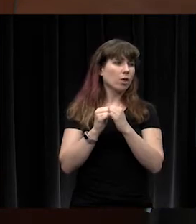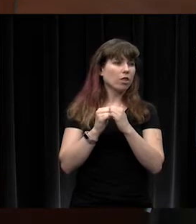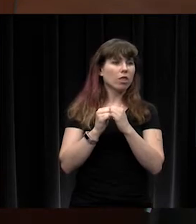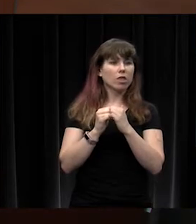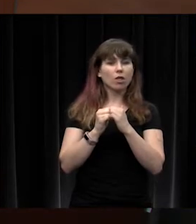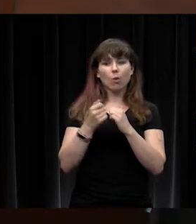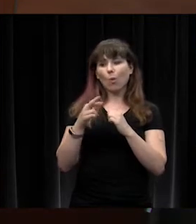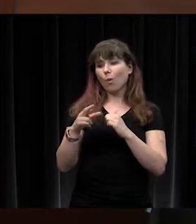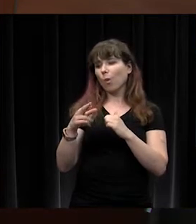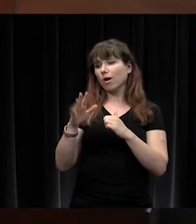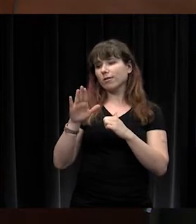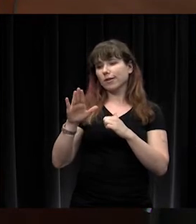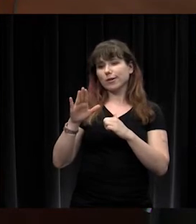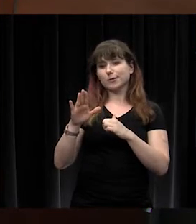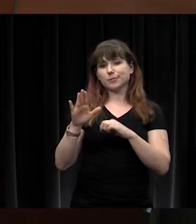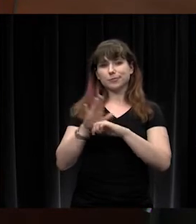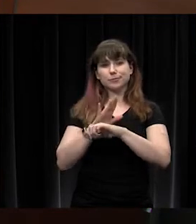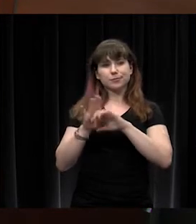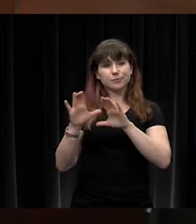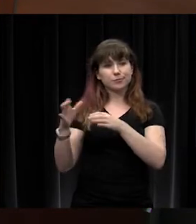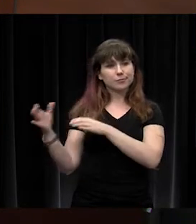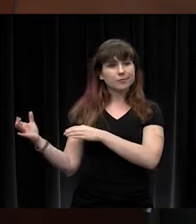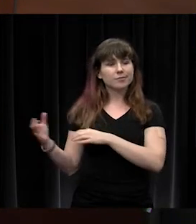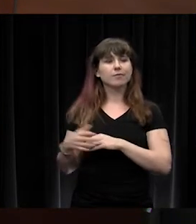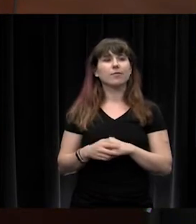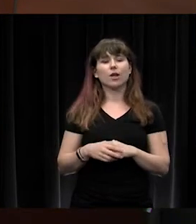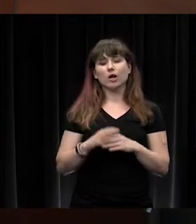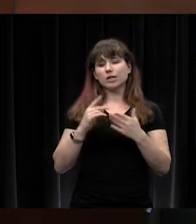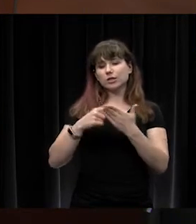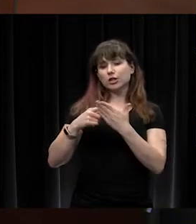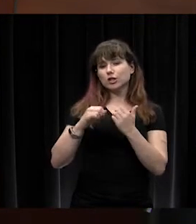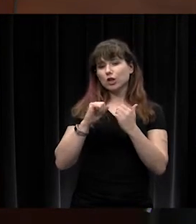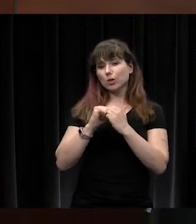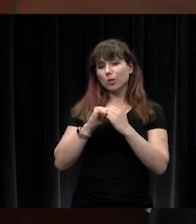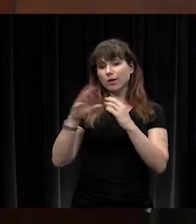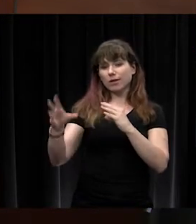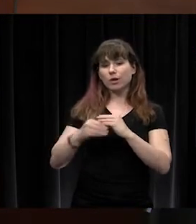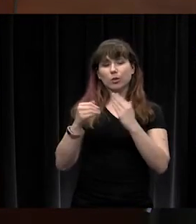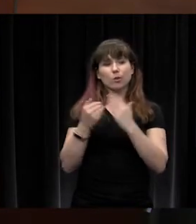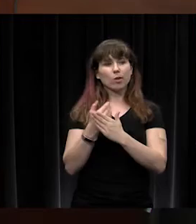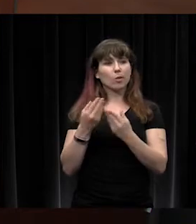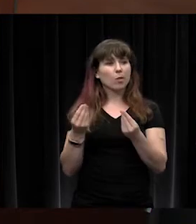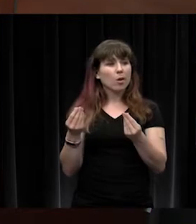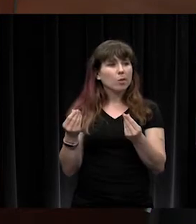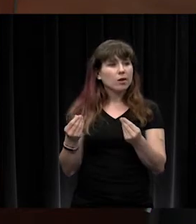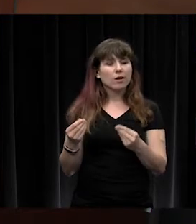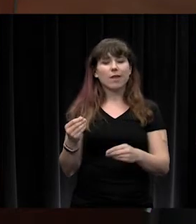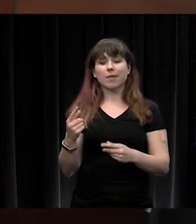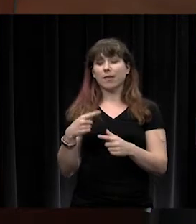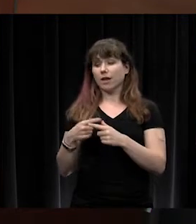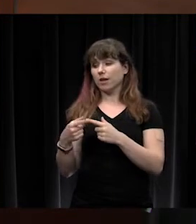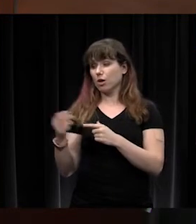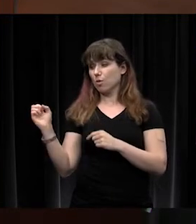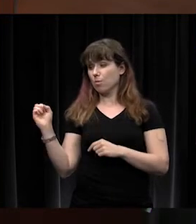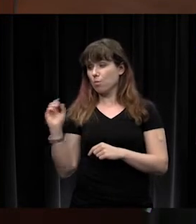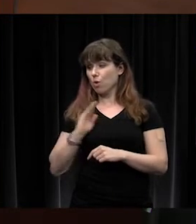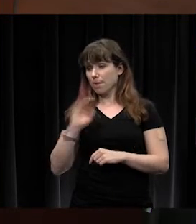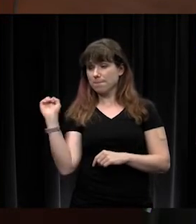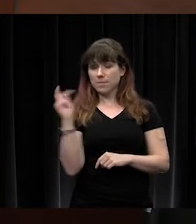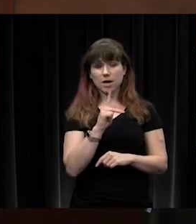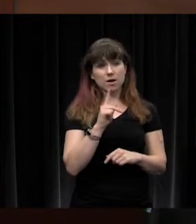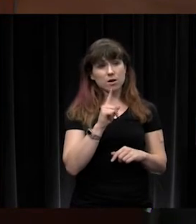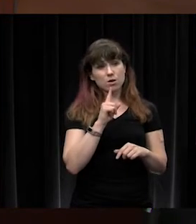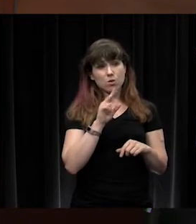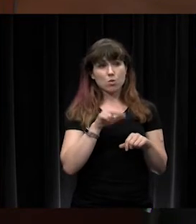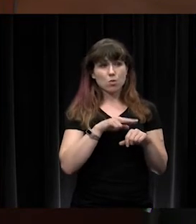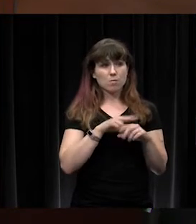of the body or agency, preliminary discussion relating to the acquisition of real property, and the board return to the regular meeting at, what did we say? 30